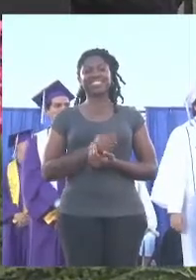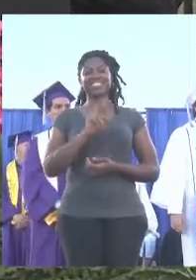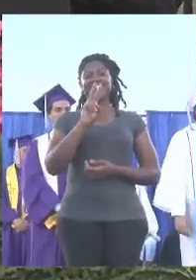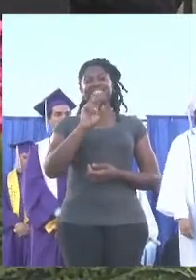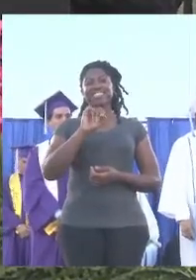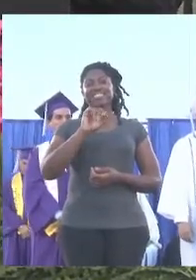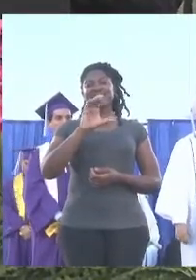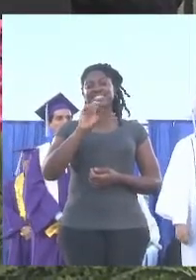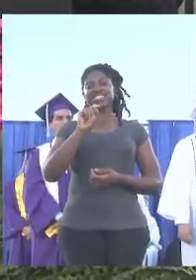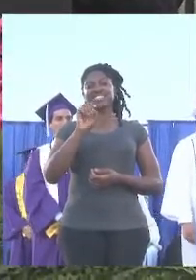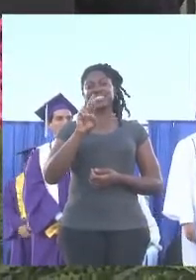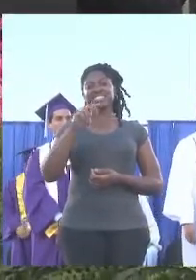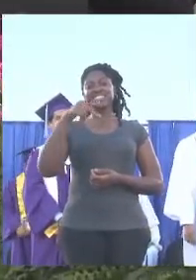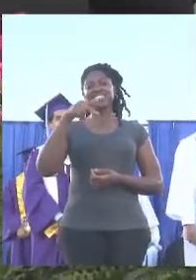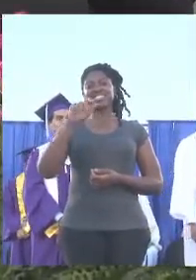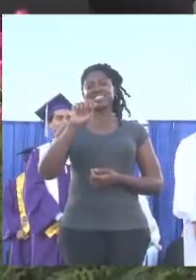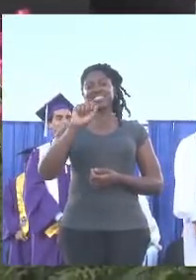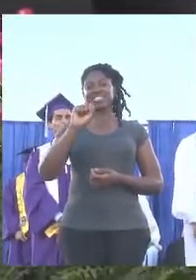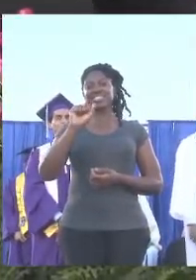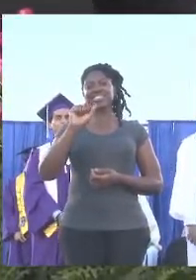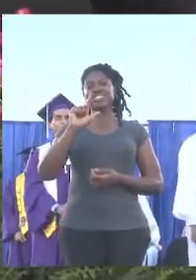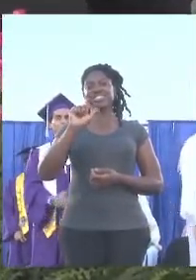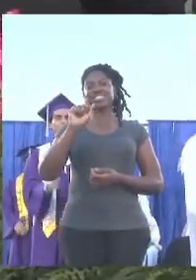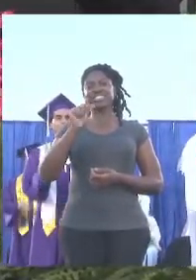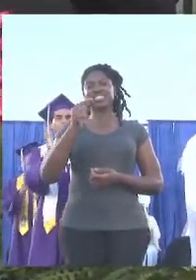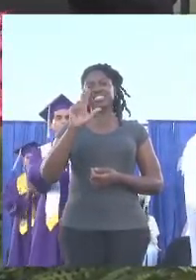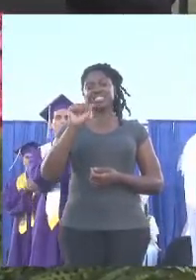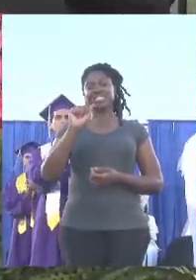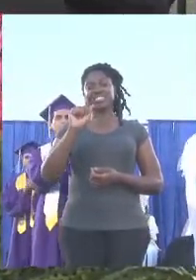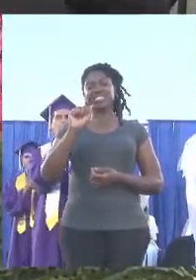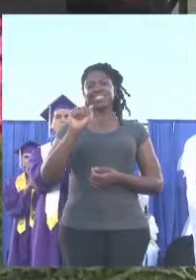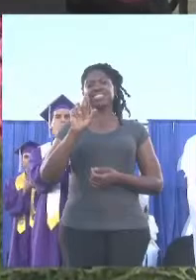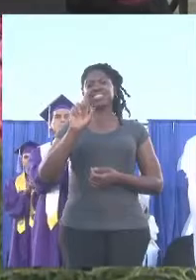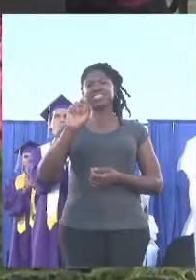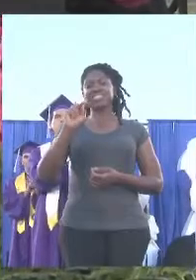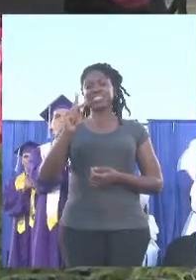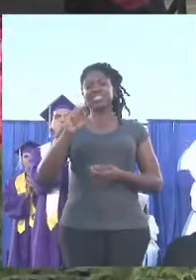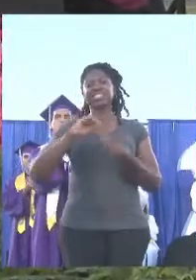Victor A. Pasalagua, ranked number 7.